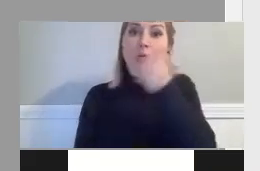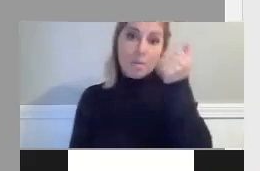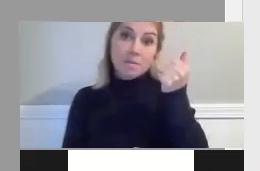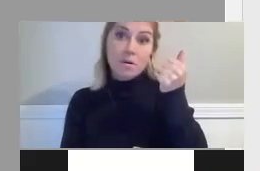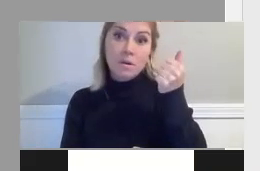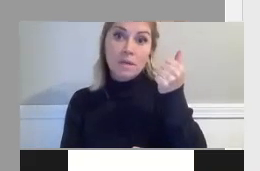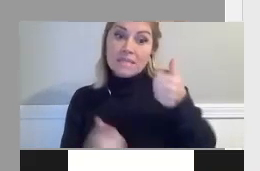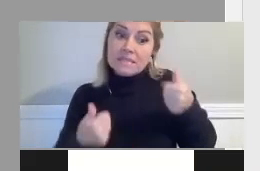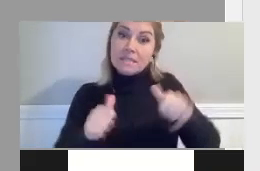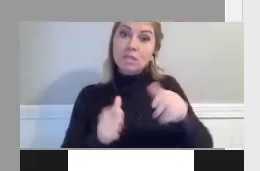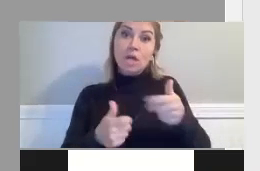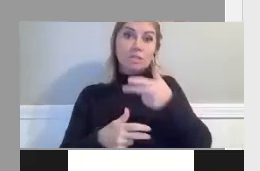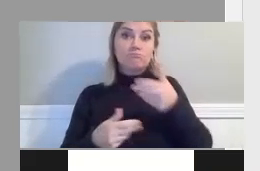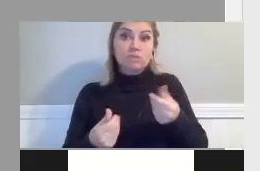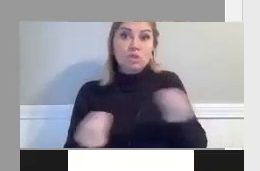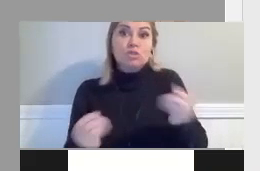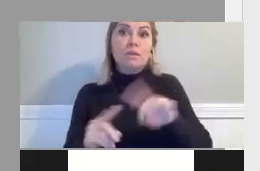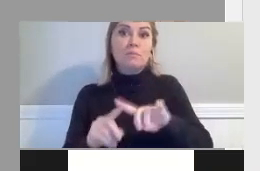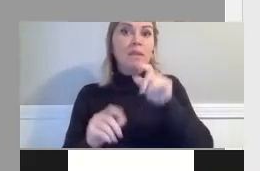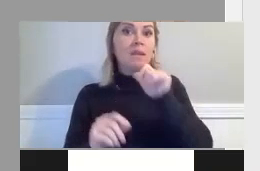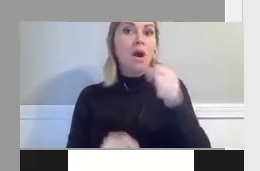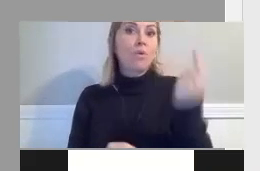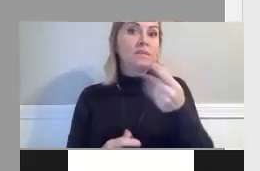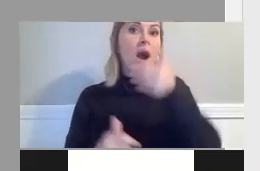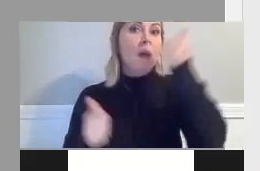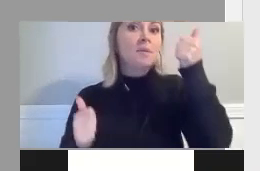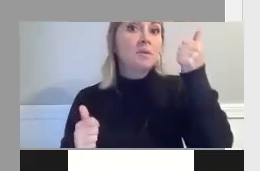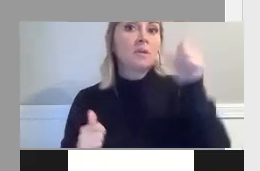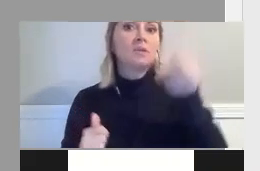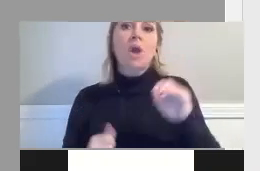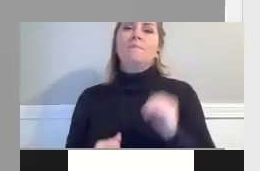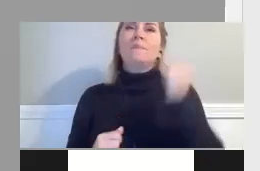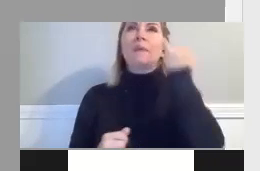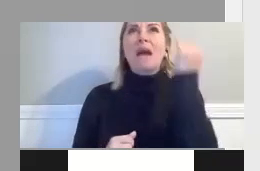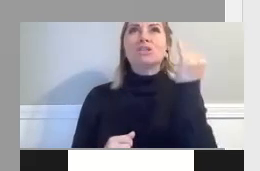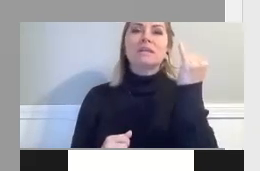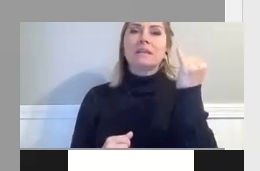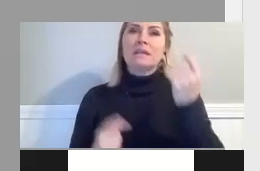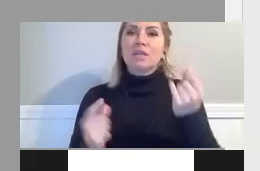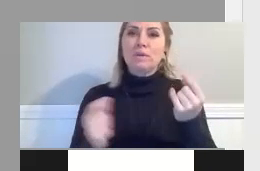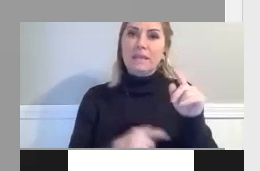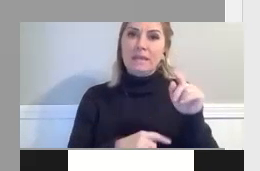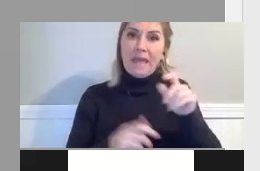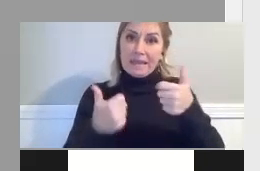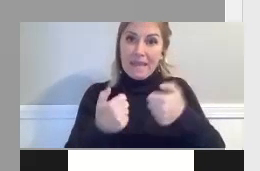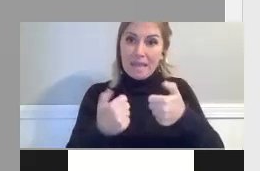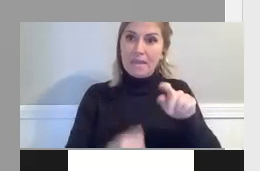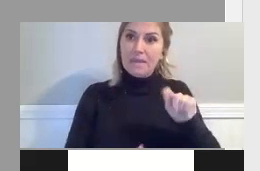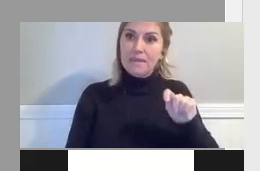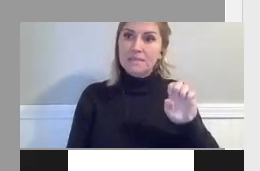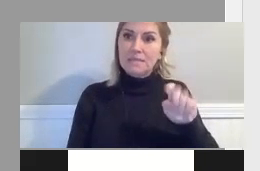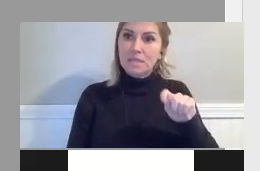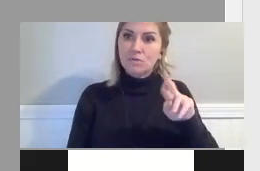still a solution, but not optimal. So imagine playing Tetris, right? You're getting